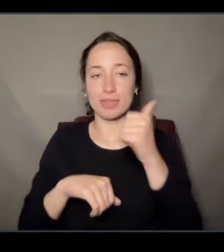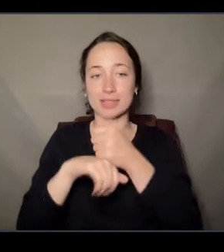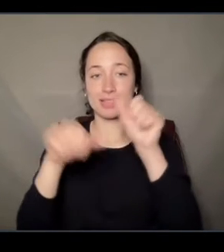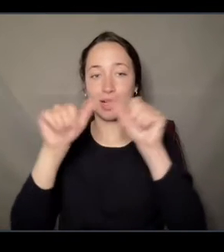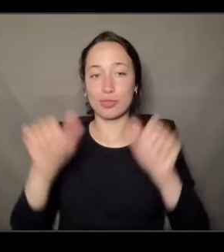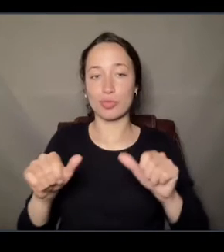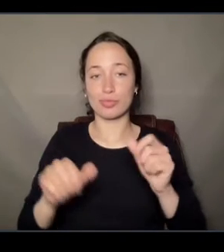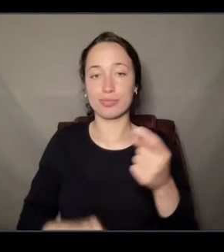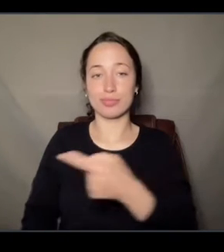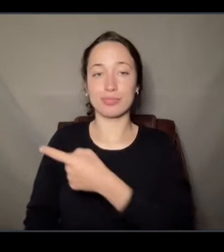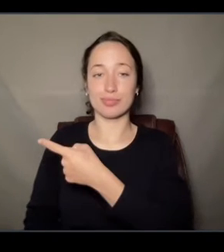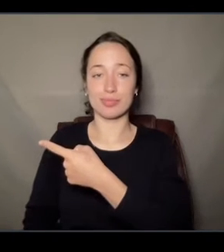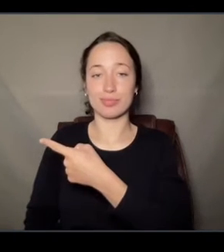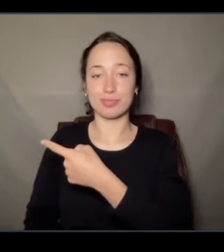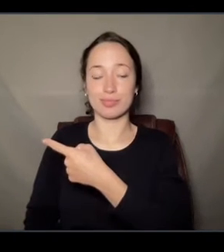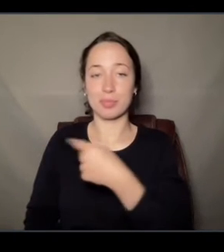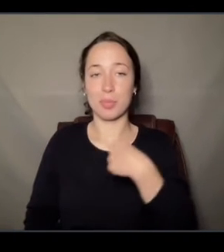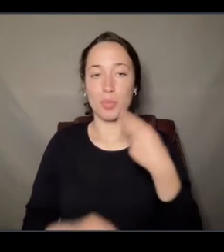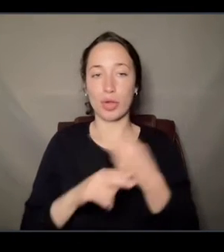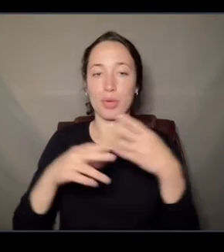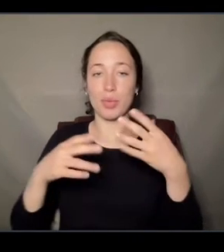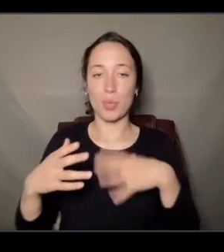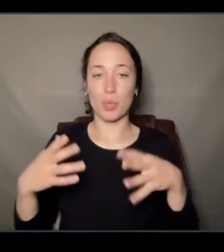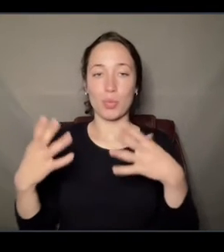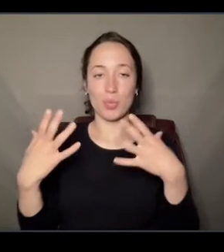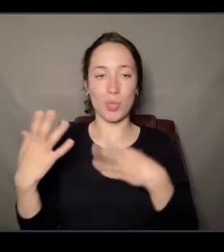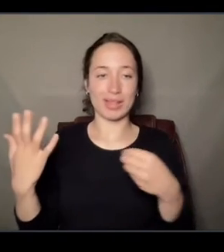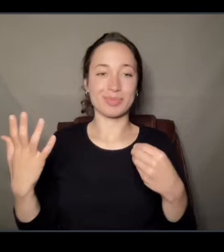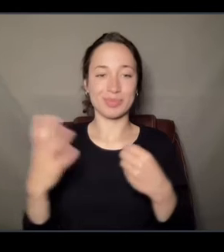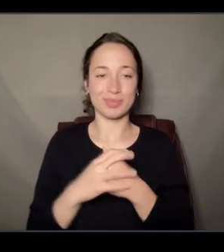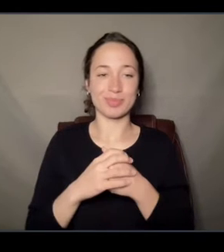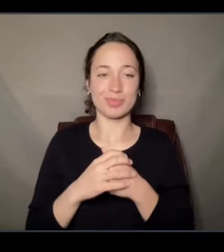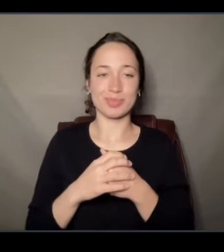statue of Our Lady, and I'm wearing white.